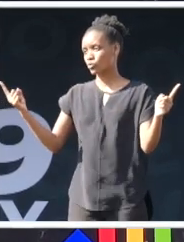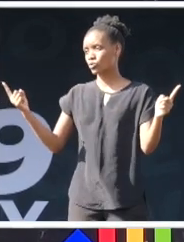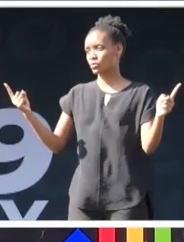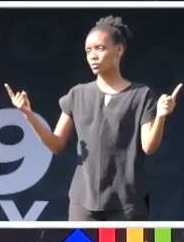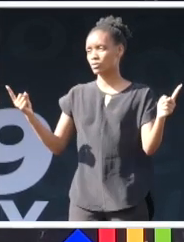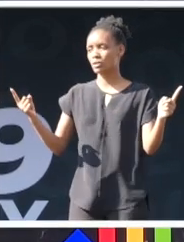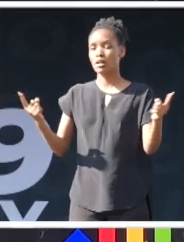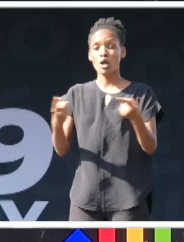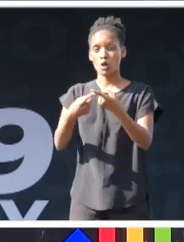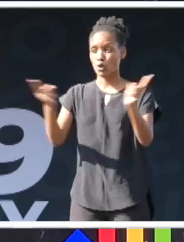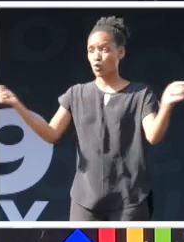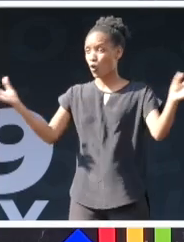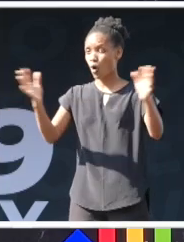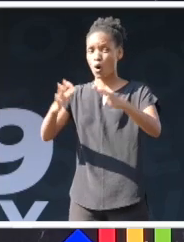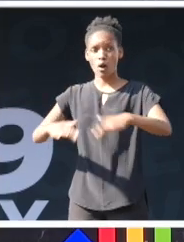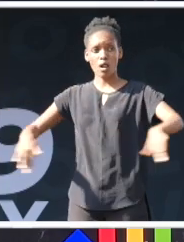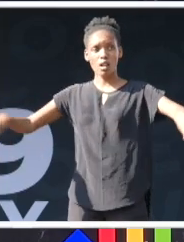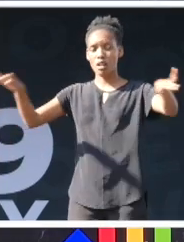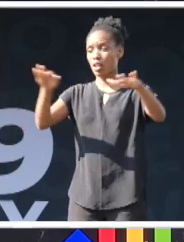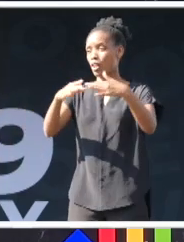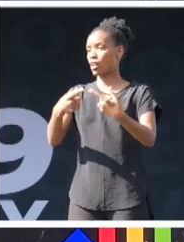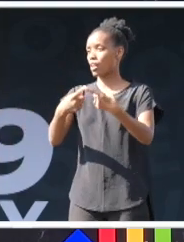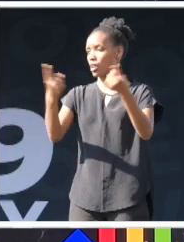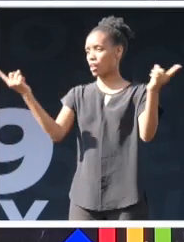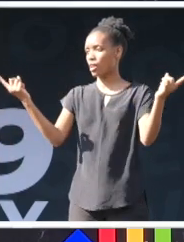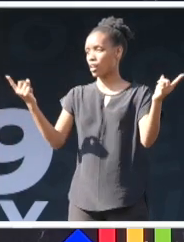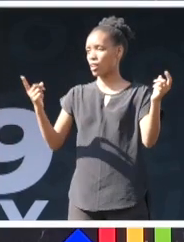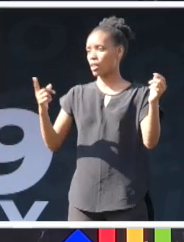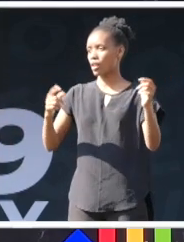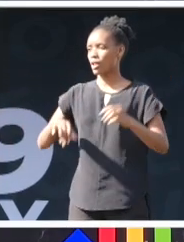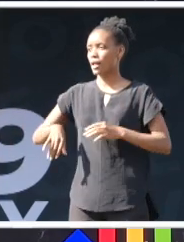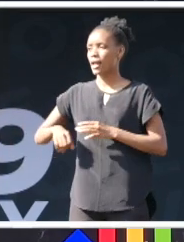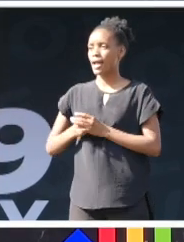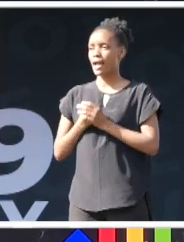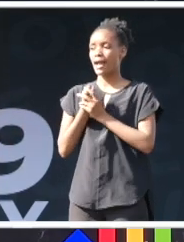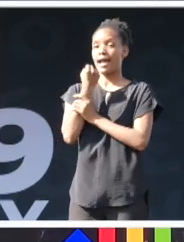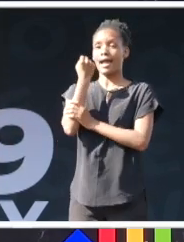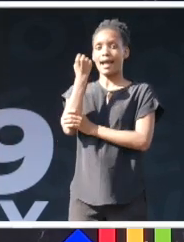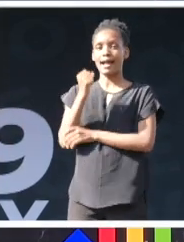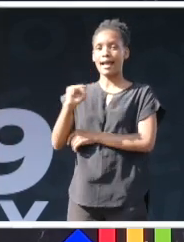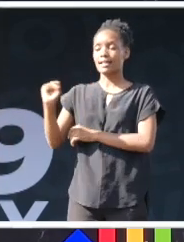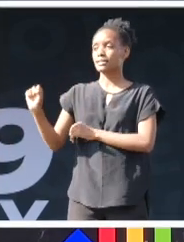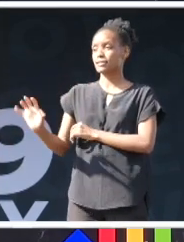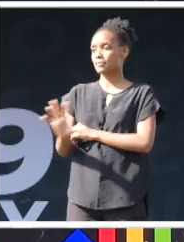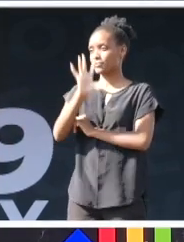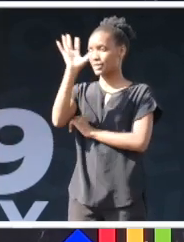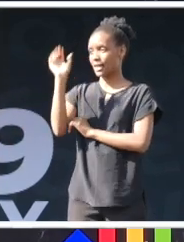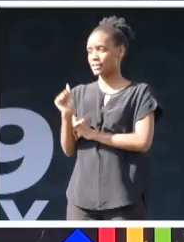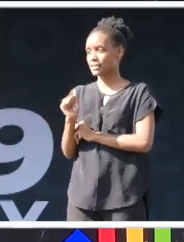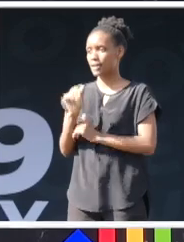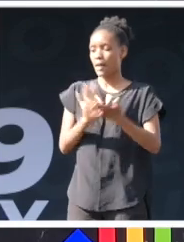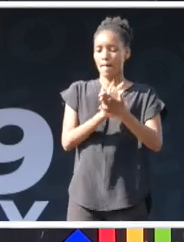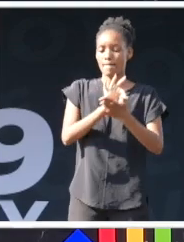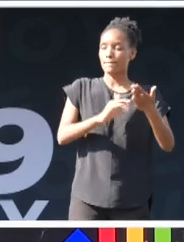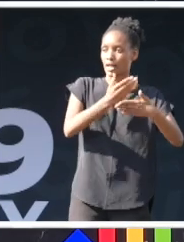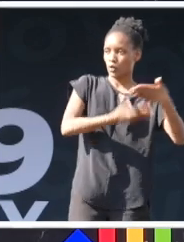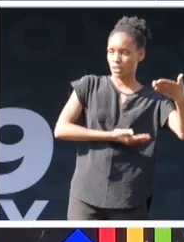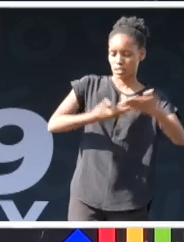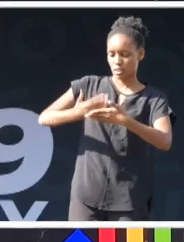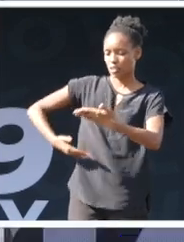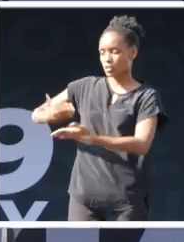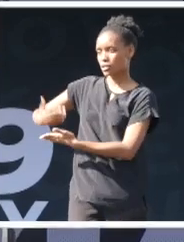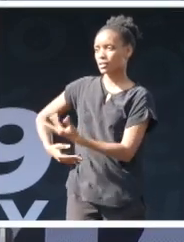because of all of you, RISE Mzansi is in all 3 ballots in all our 9 provinces.